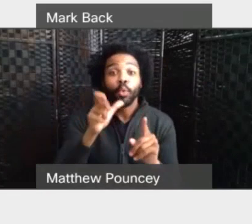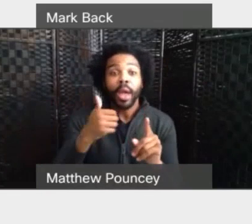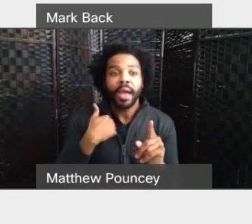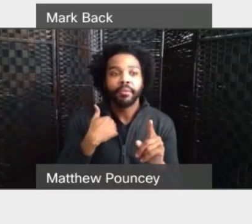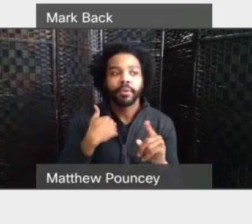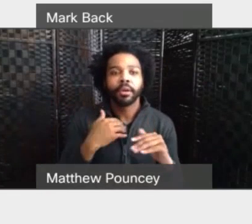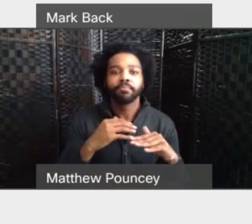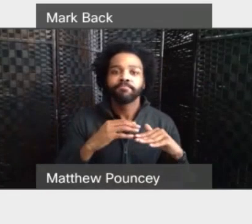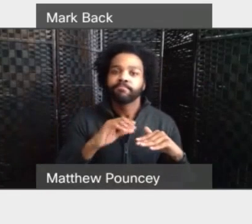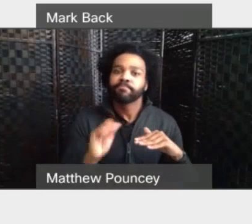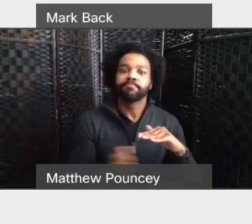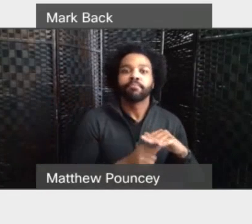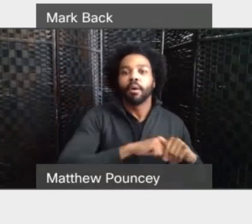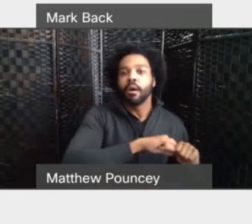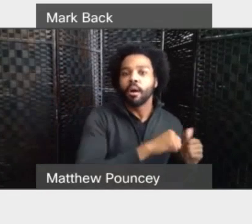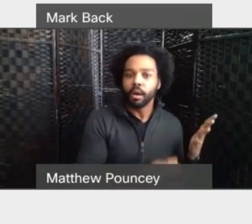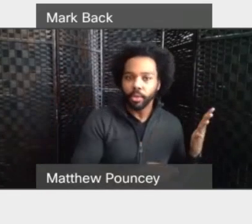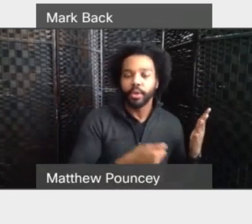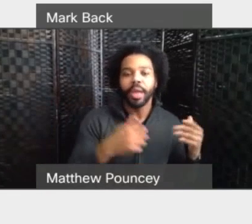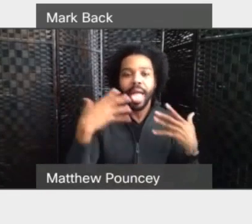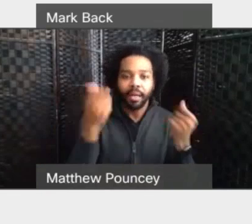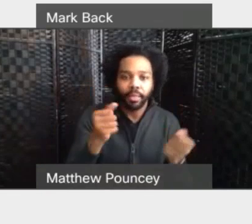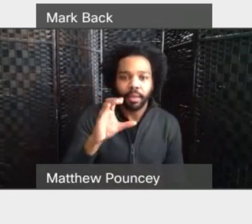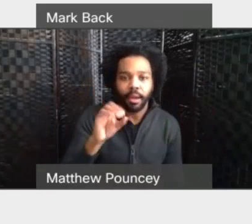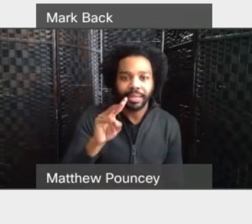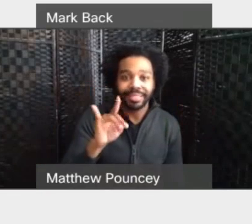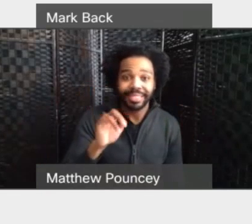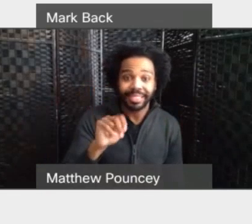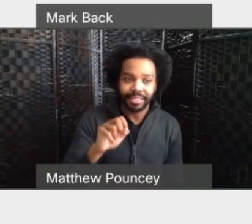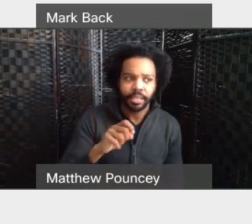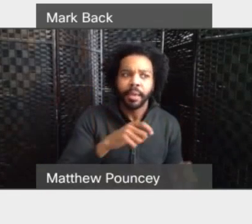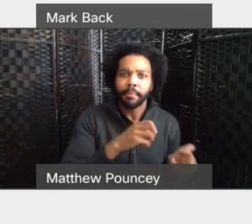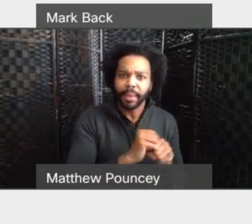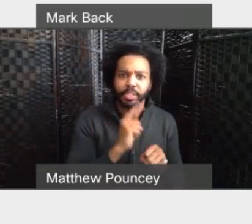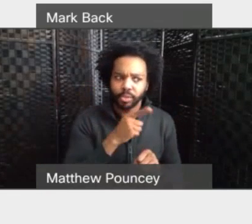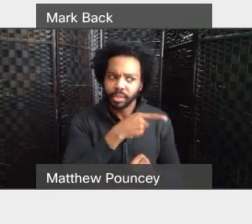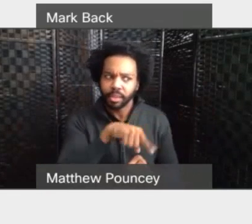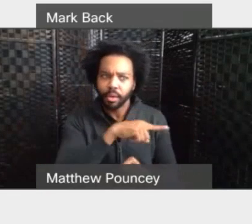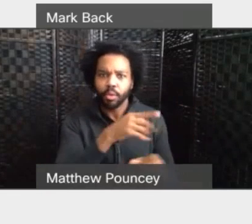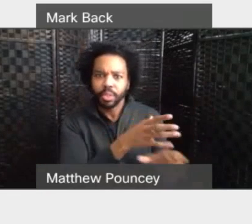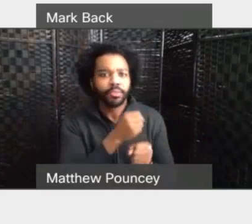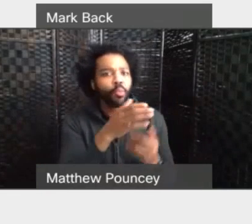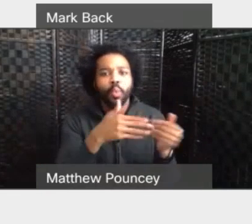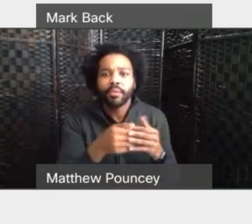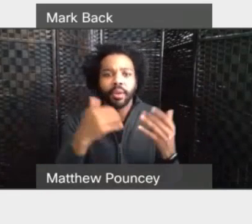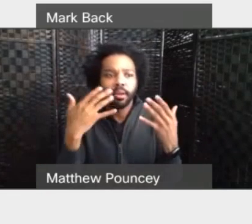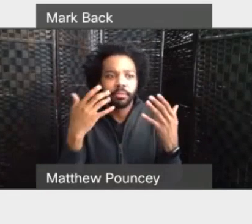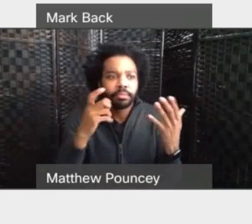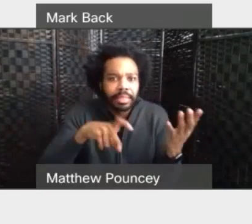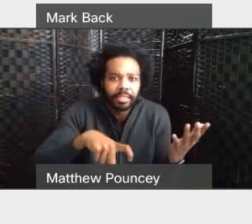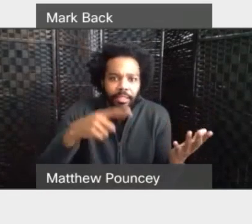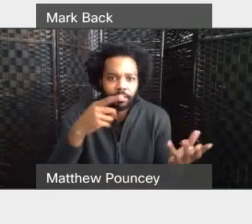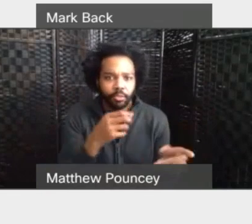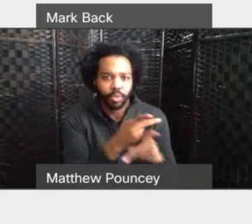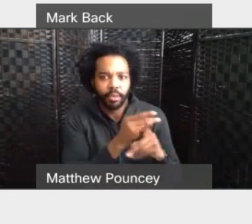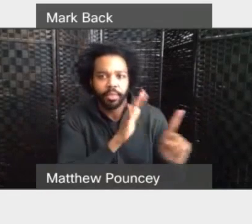conditions need to make sure that they're receiving whatever care they need for those health conditions. There is none